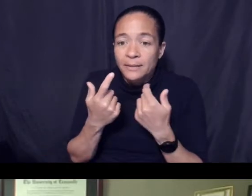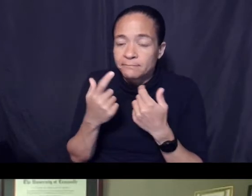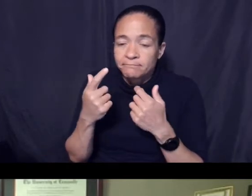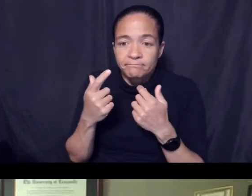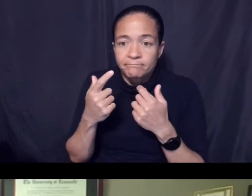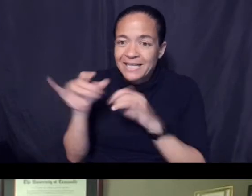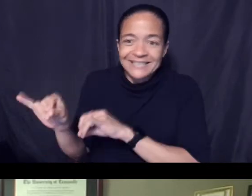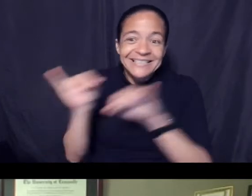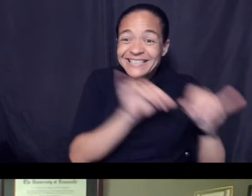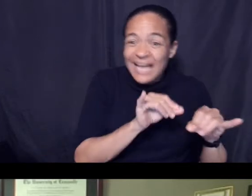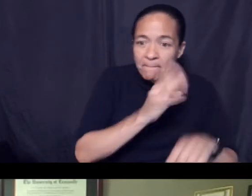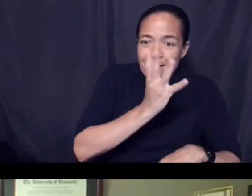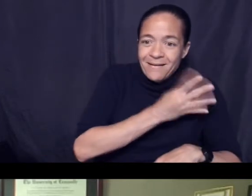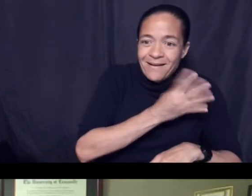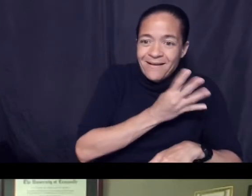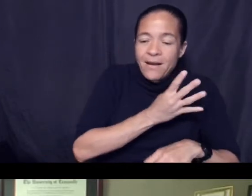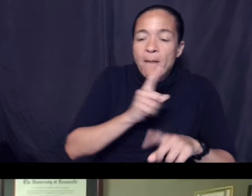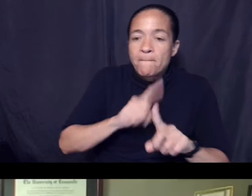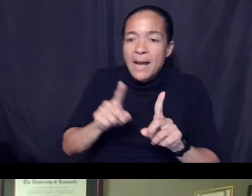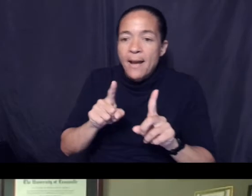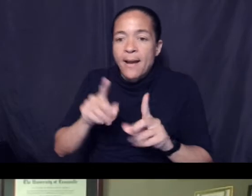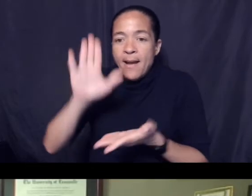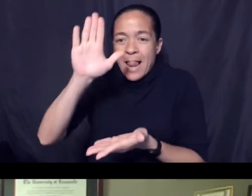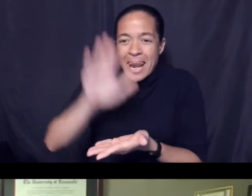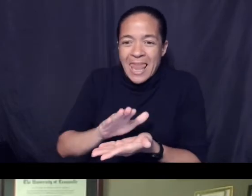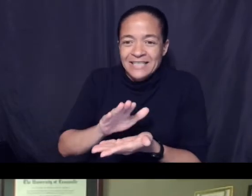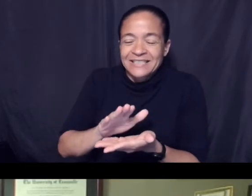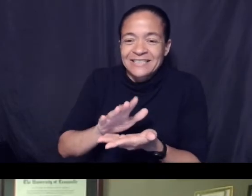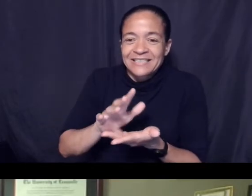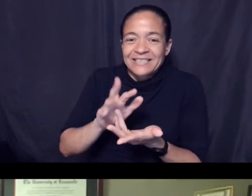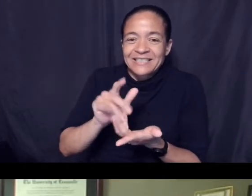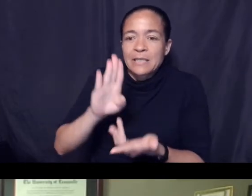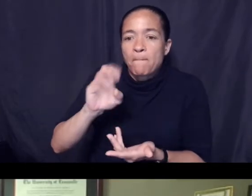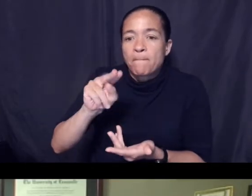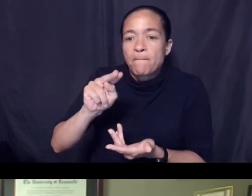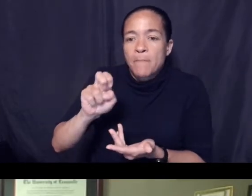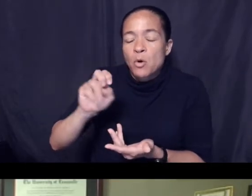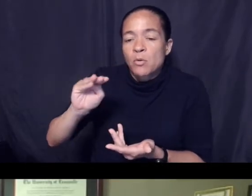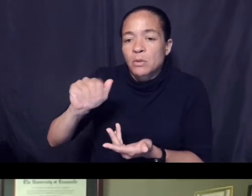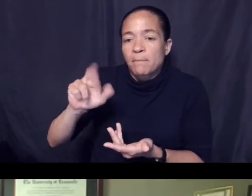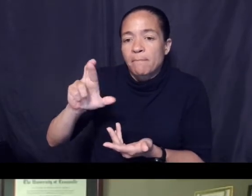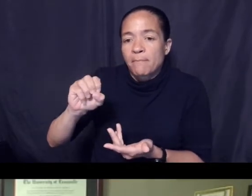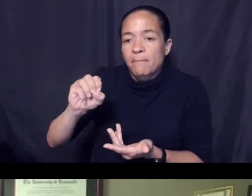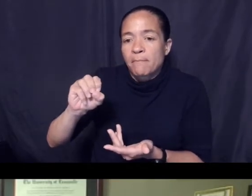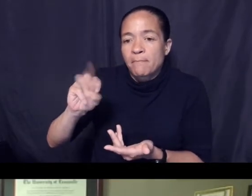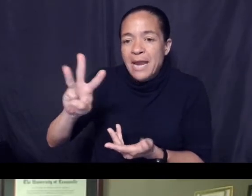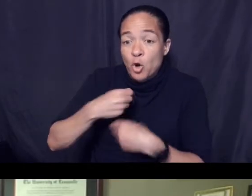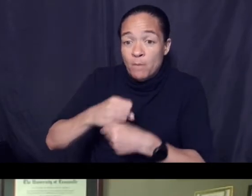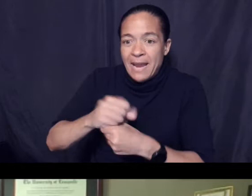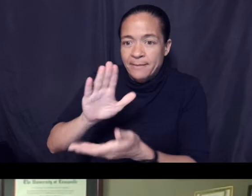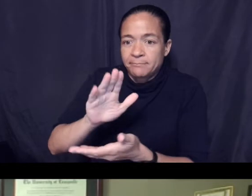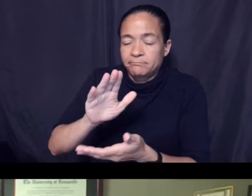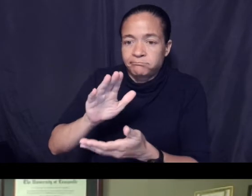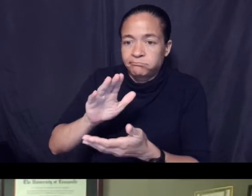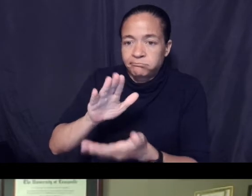as the IV medicine, but less toxicity or less what we call bone marrow suppression. So these medications